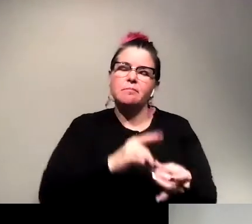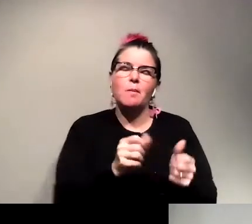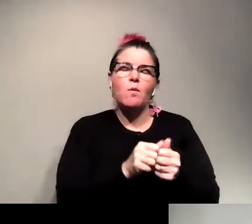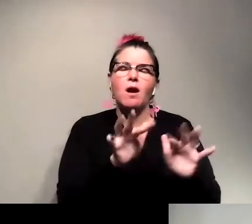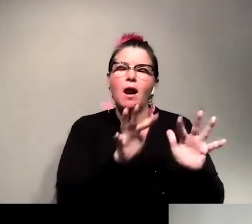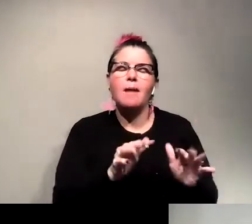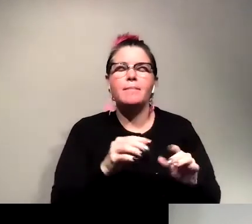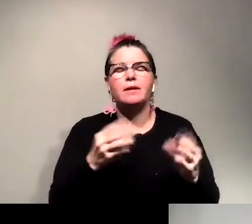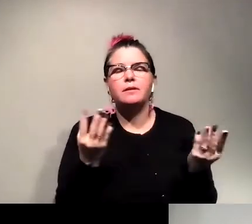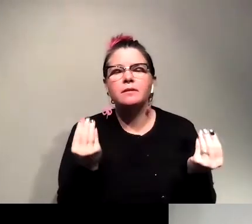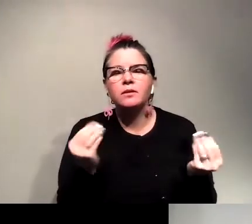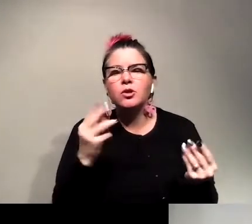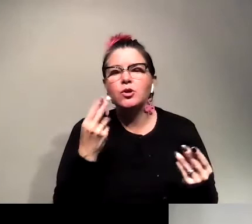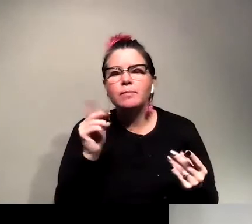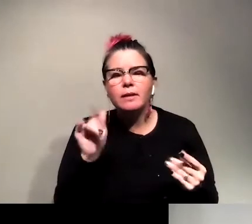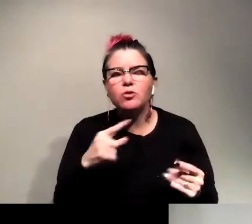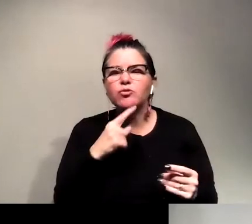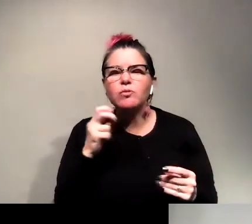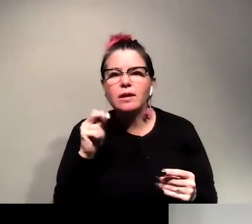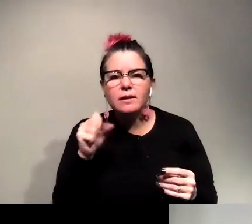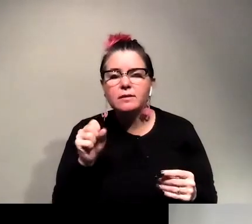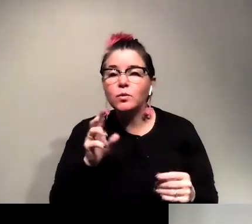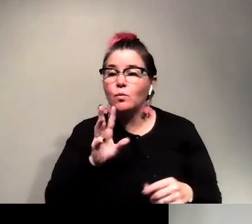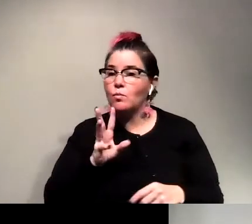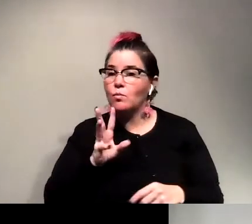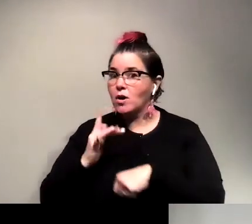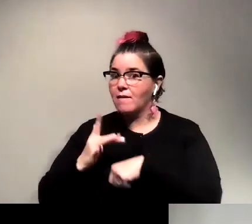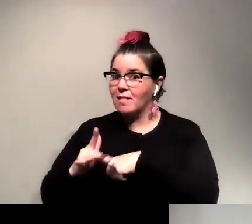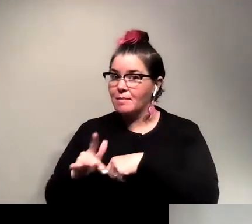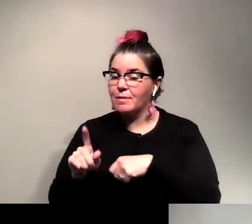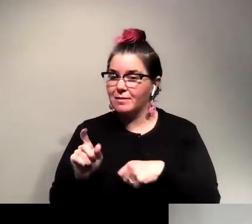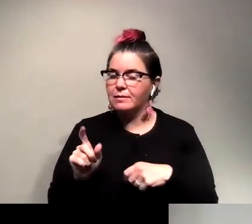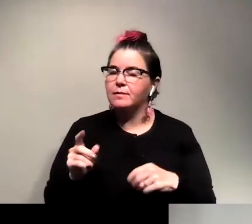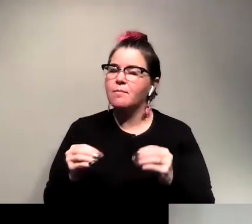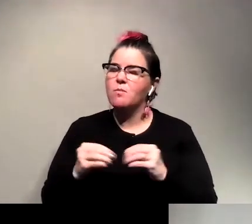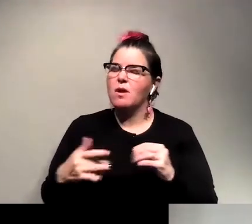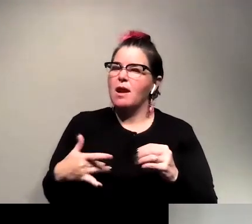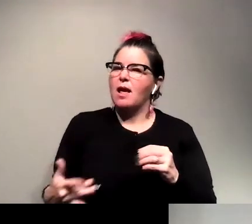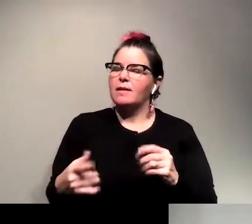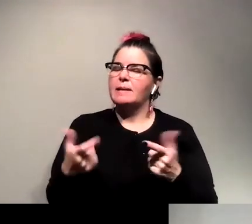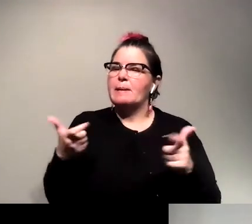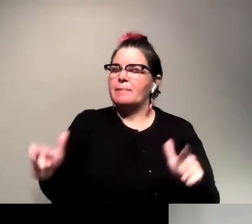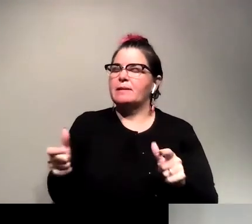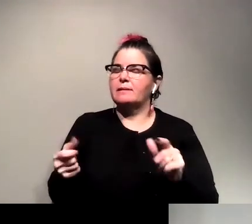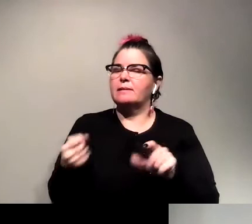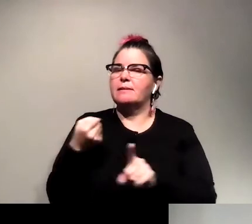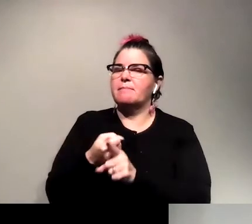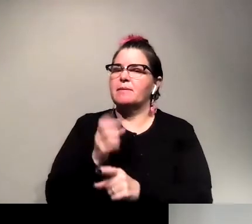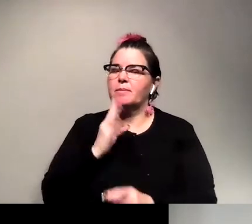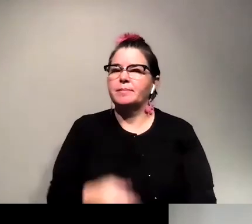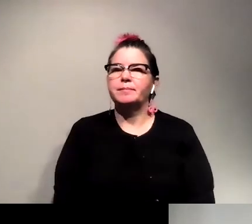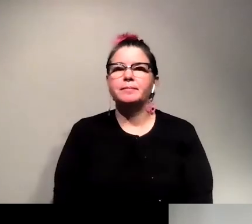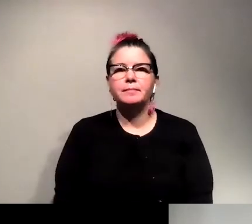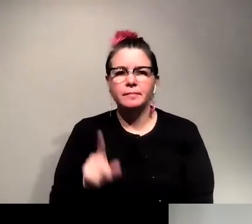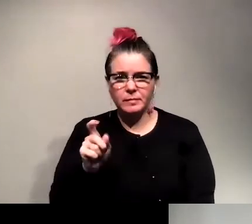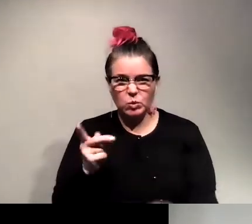like humidity or dryness, water availability, are more likely to be huge factors. And is it getting